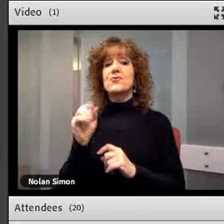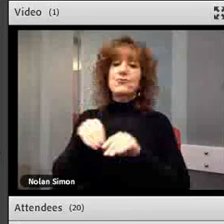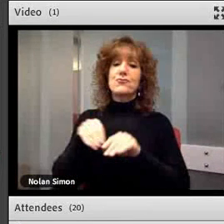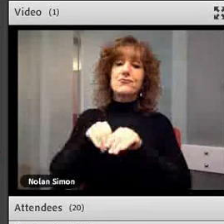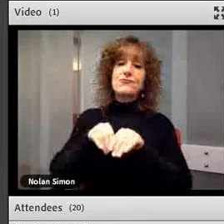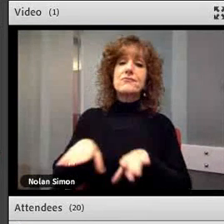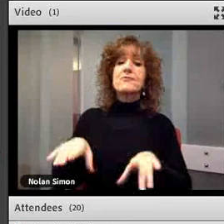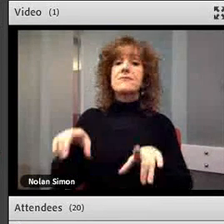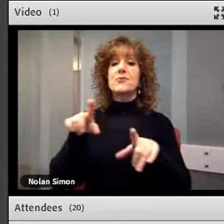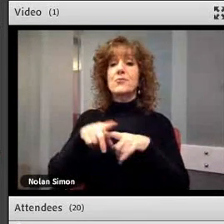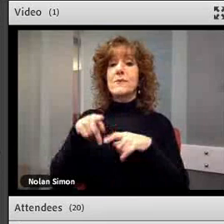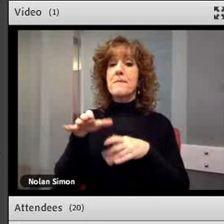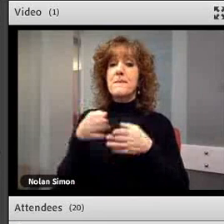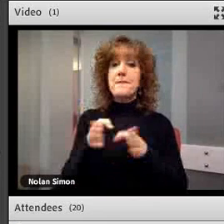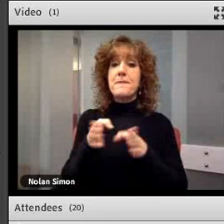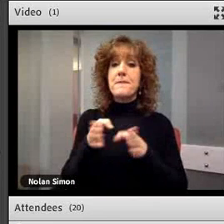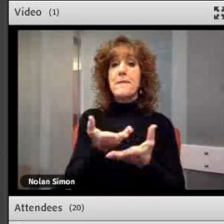public.